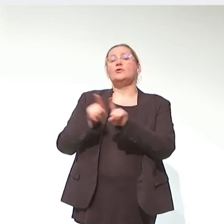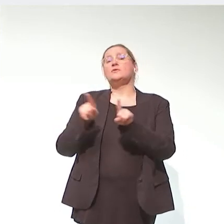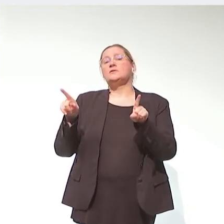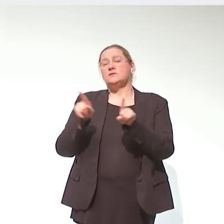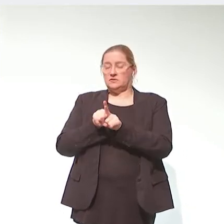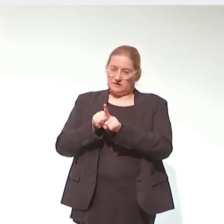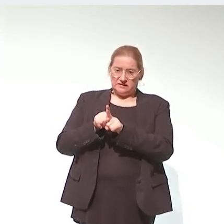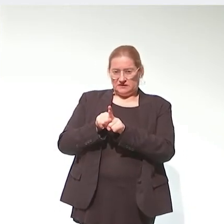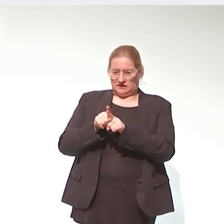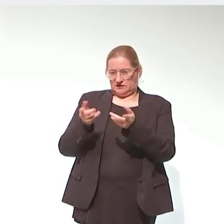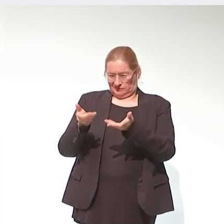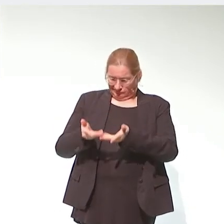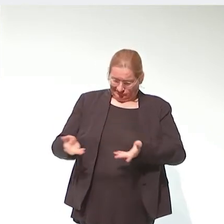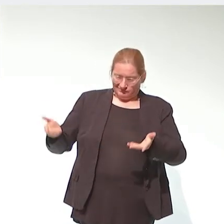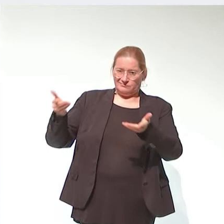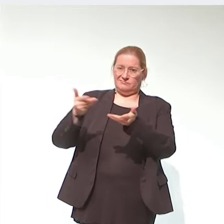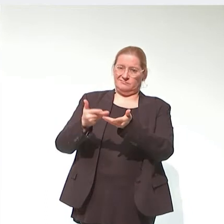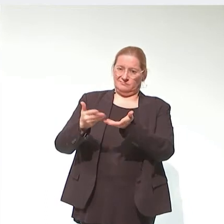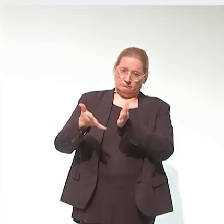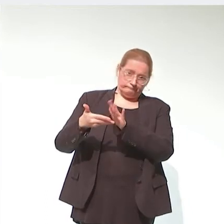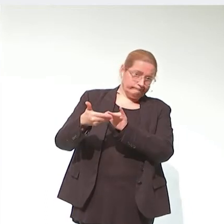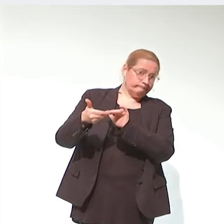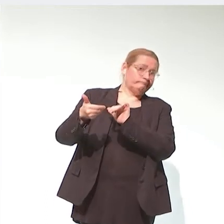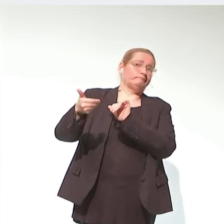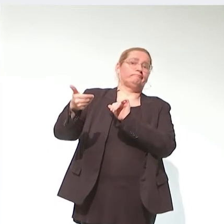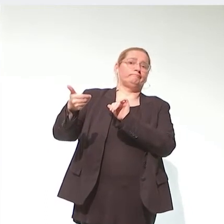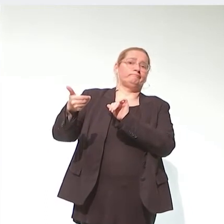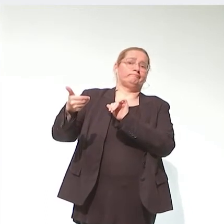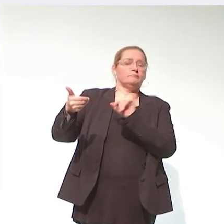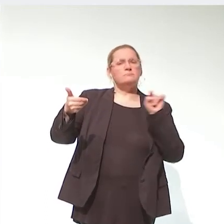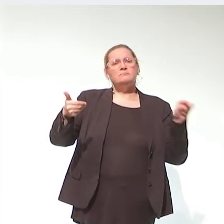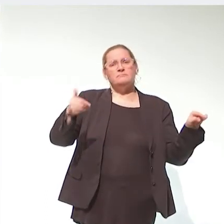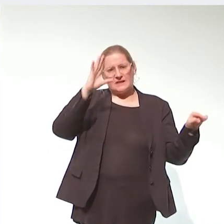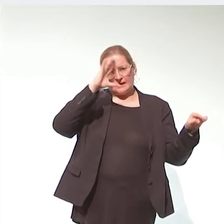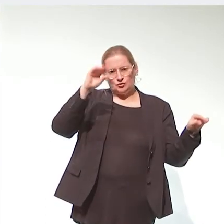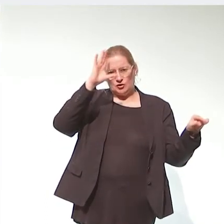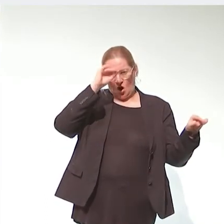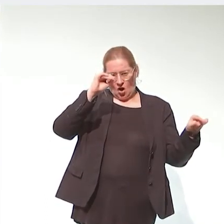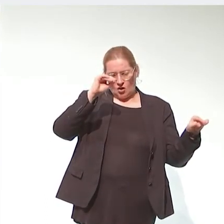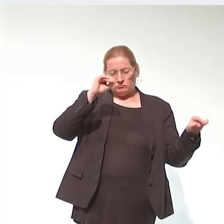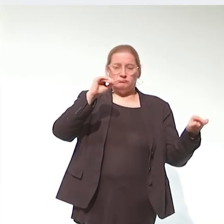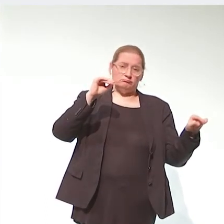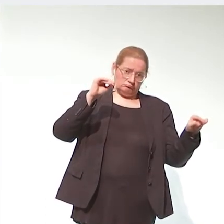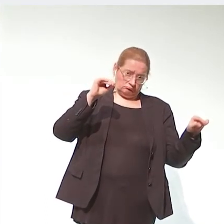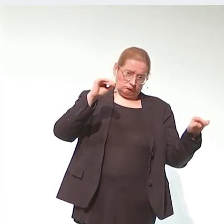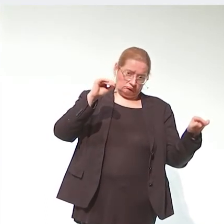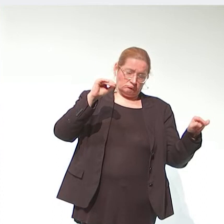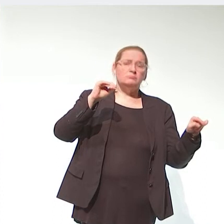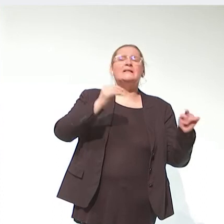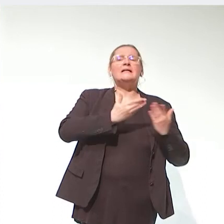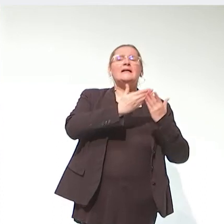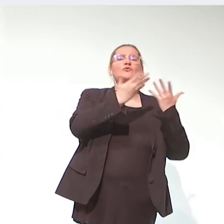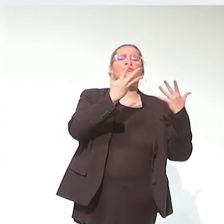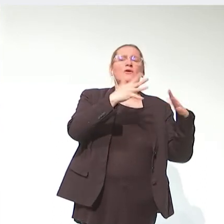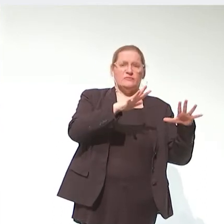the passing of students from training to employment. For the time being, we have a special